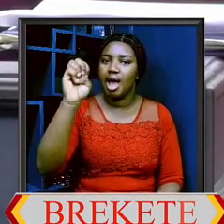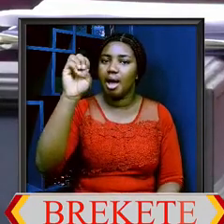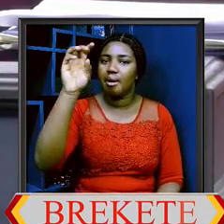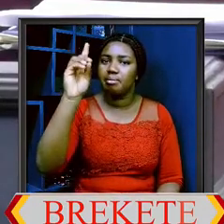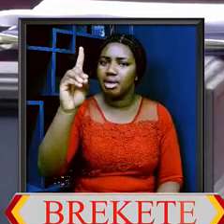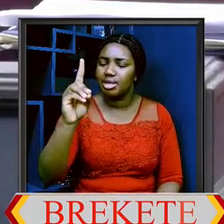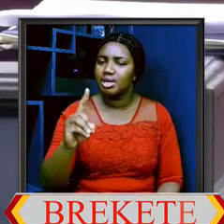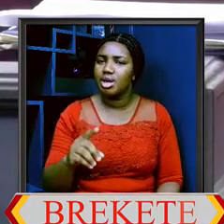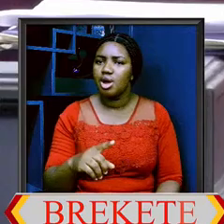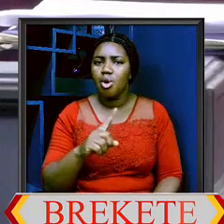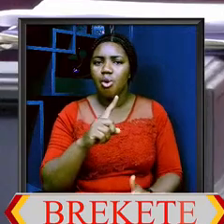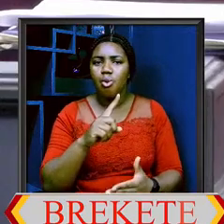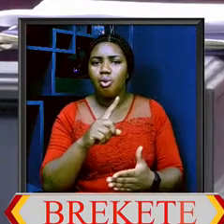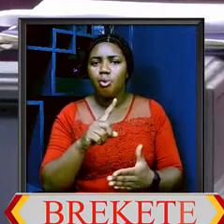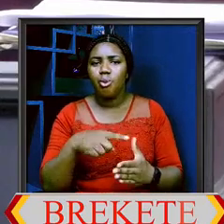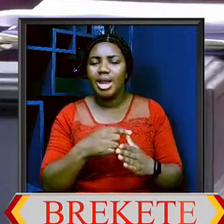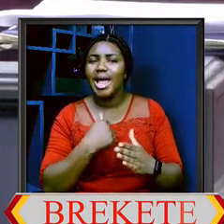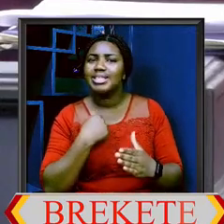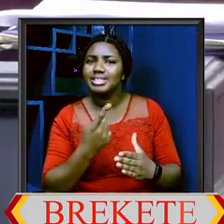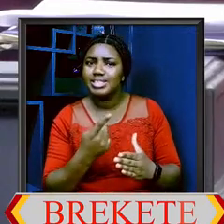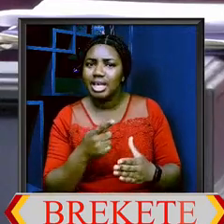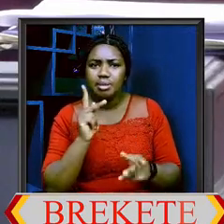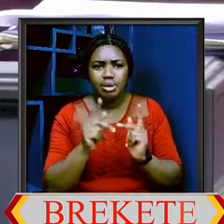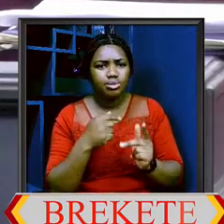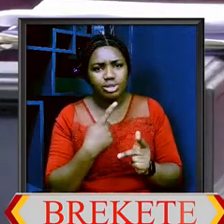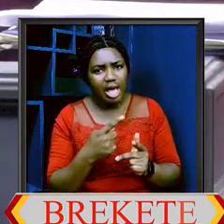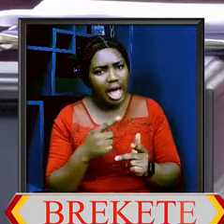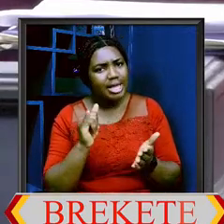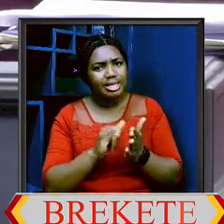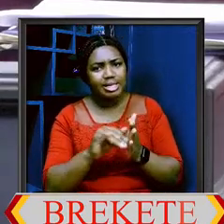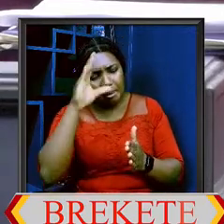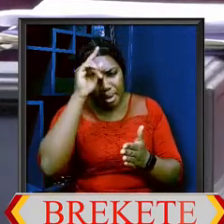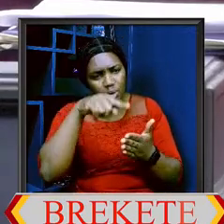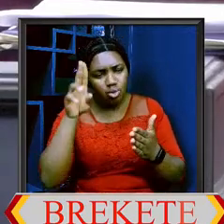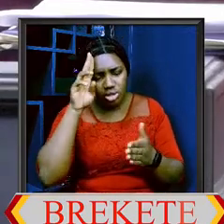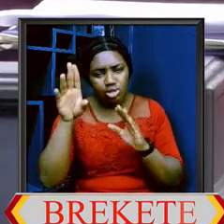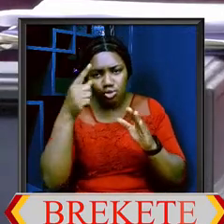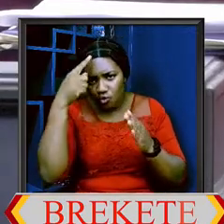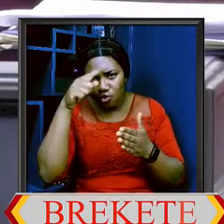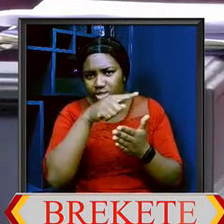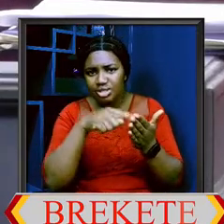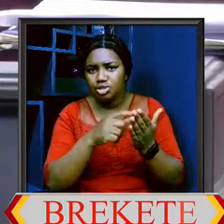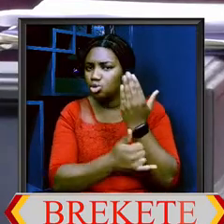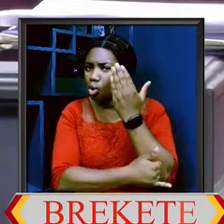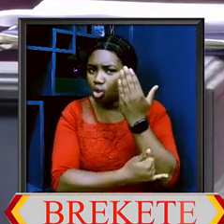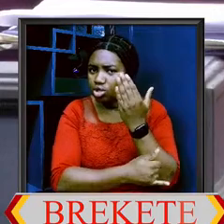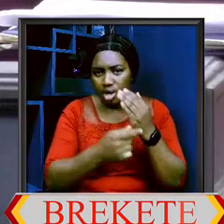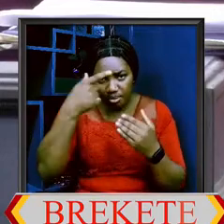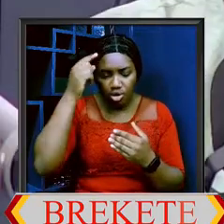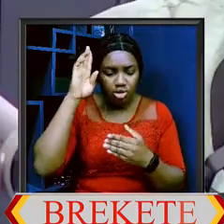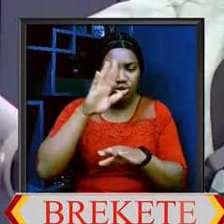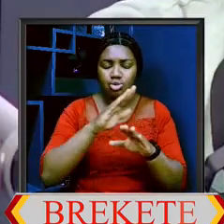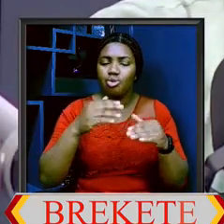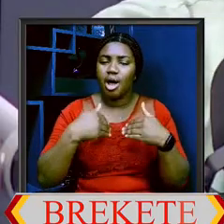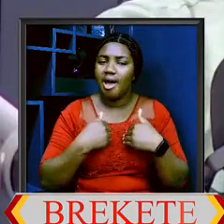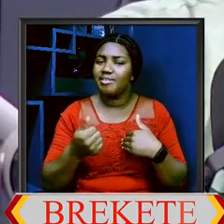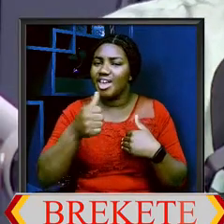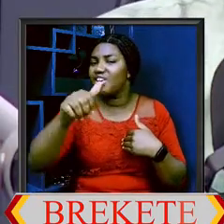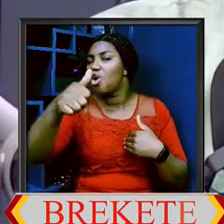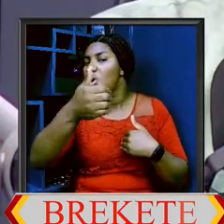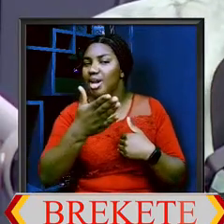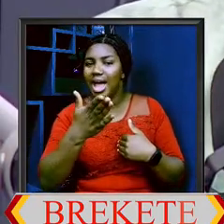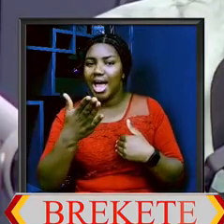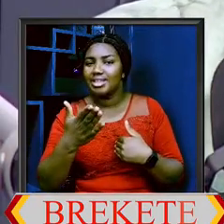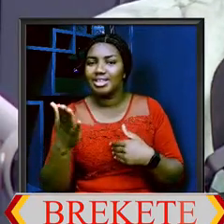say yes that what is doing for this country is God himself bring him because he had no any other thing to do that to